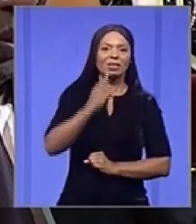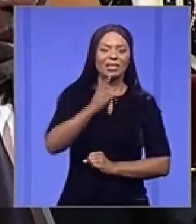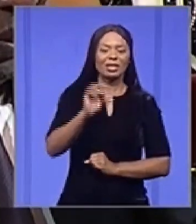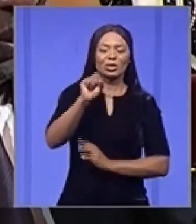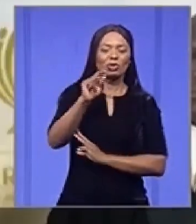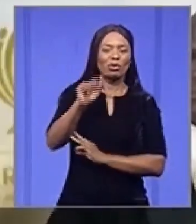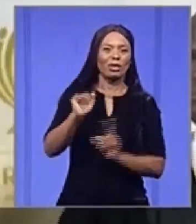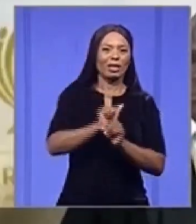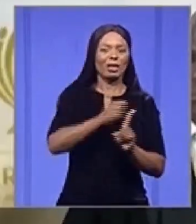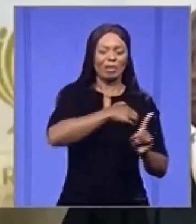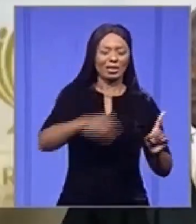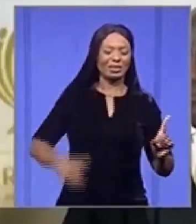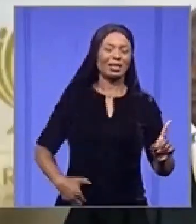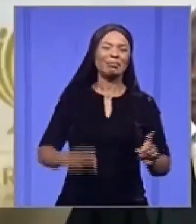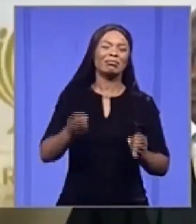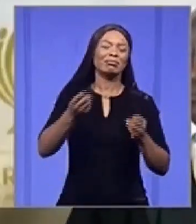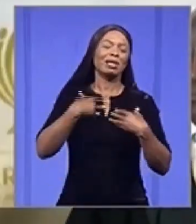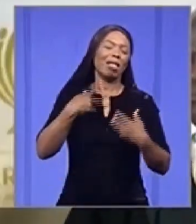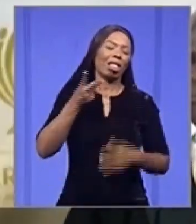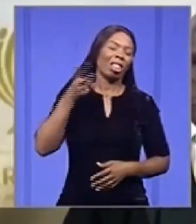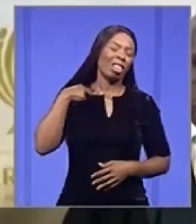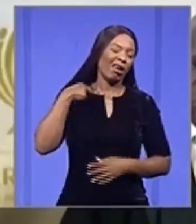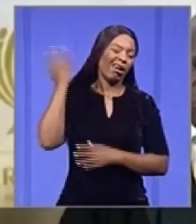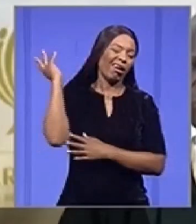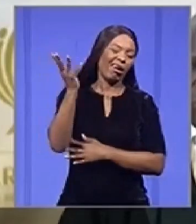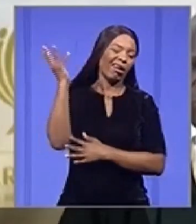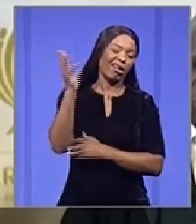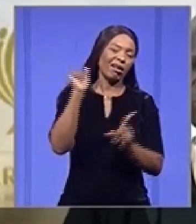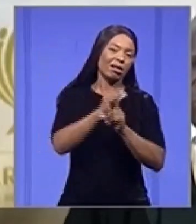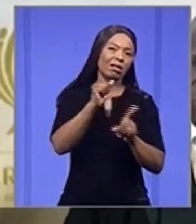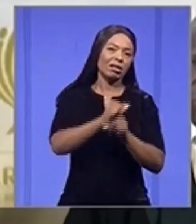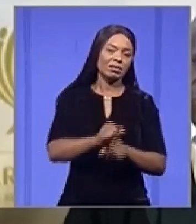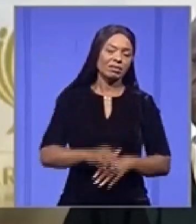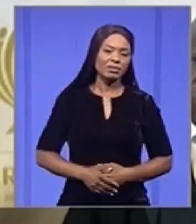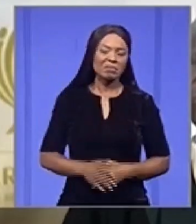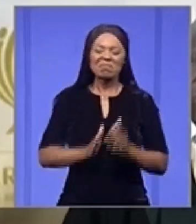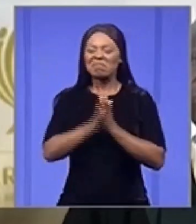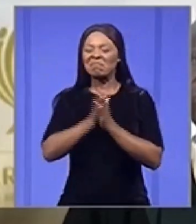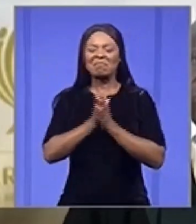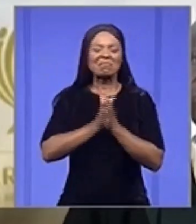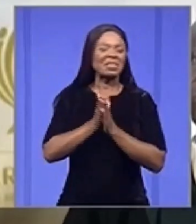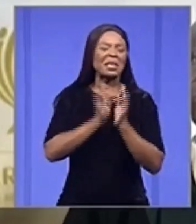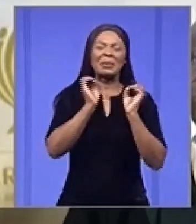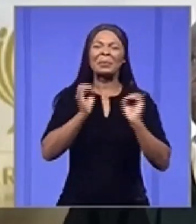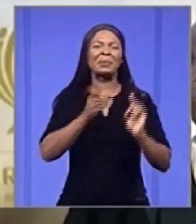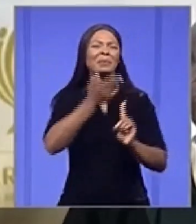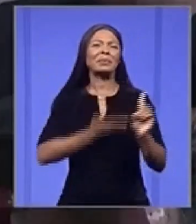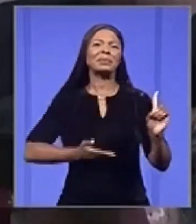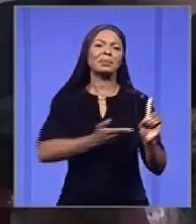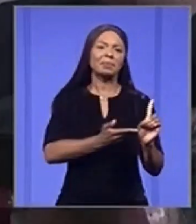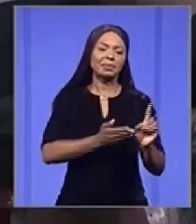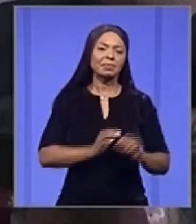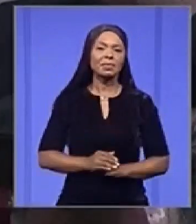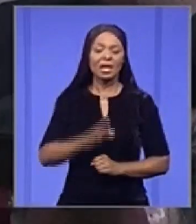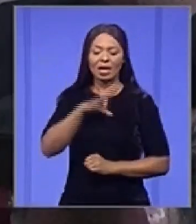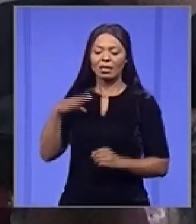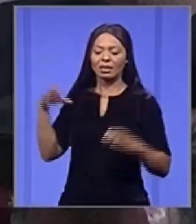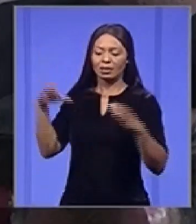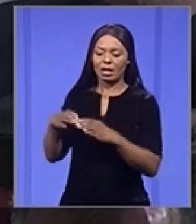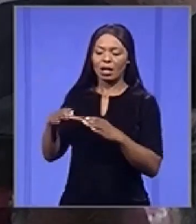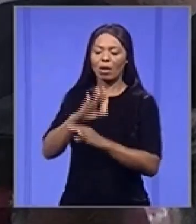jaaka e ne e solofetswe maitlamo a tsepameng go tswa go mopresidente. Kgotla e na le botokololo ba ditlamo di le